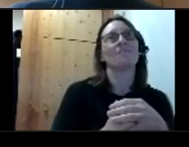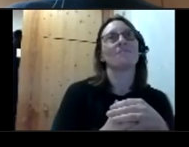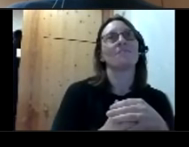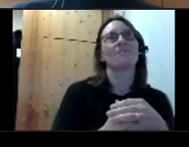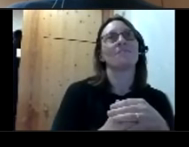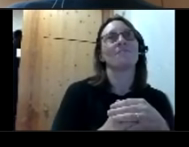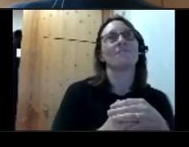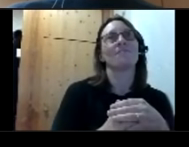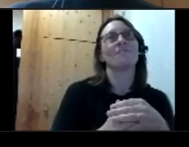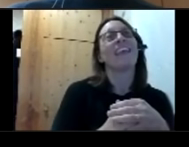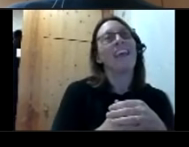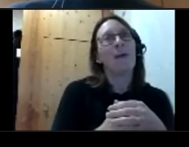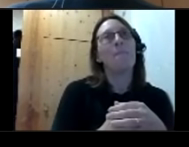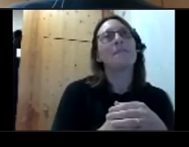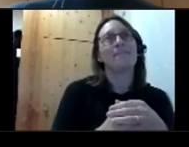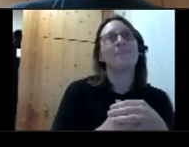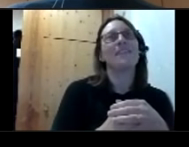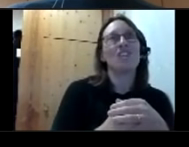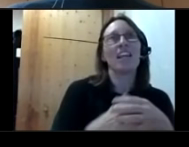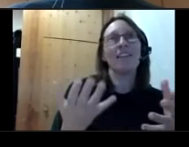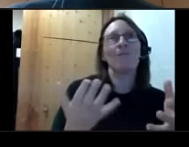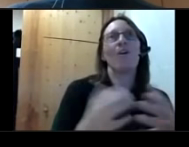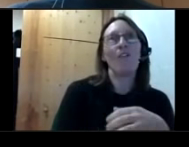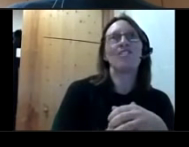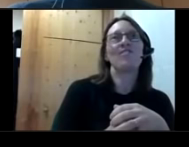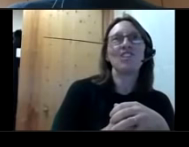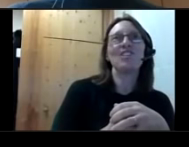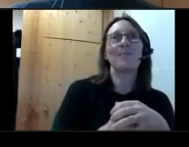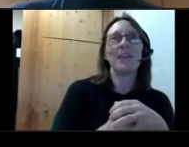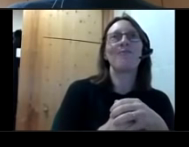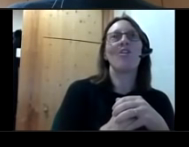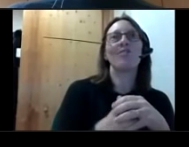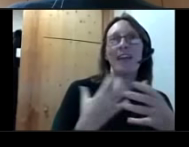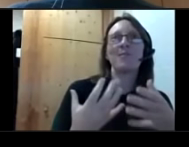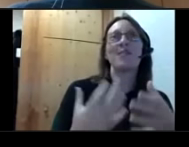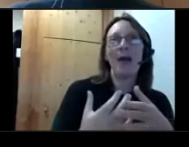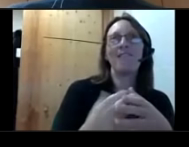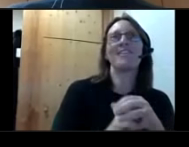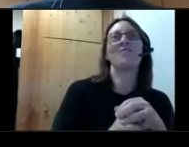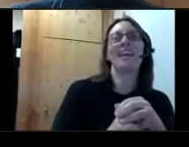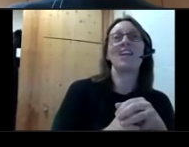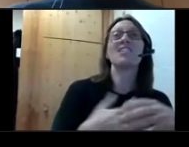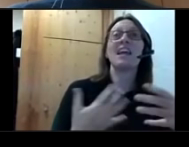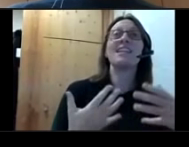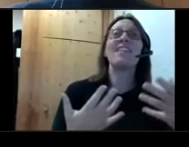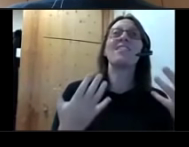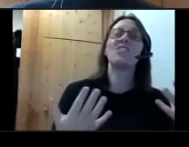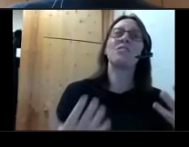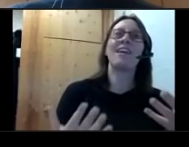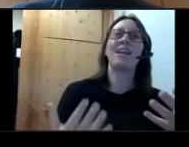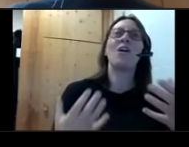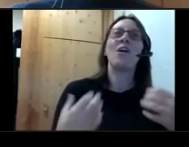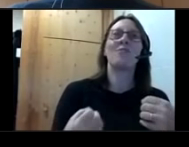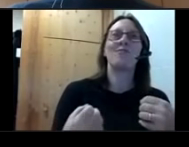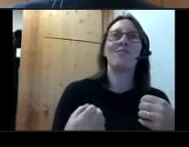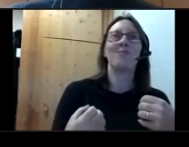a minus point for that particular area. Potentially, yes. Office of Students have been involved. Everybody's aware of these regulations, yeah. and that's a good